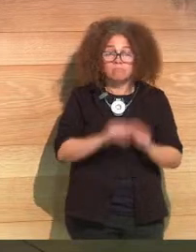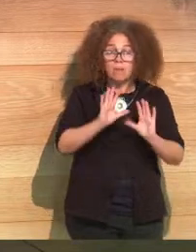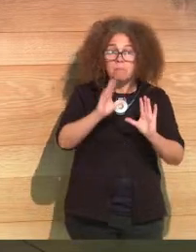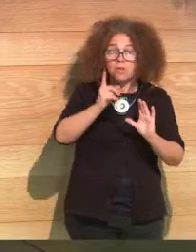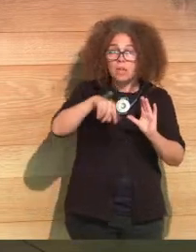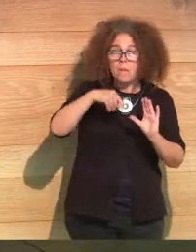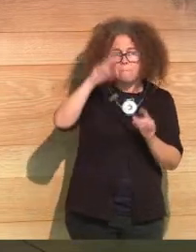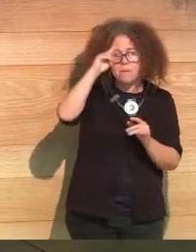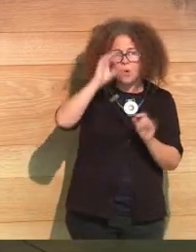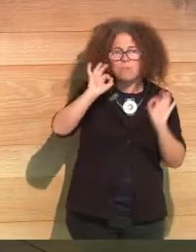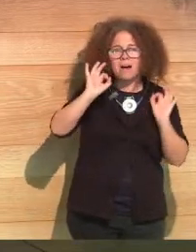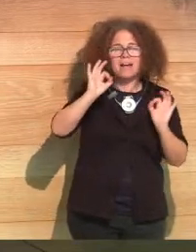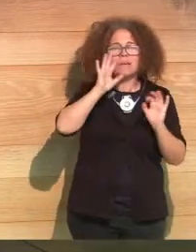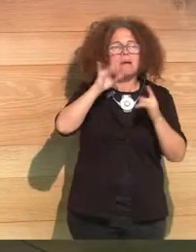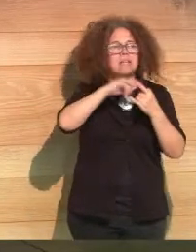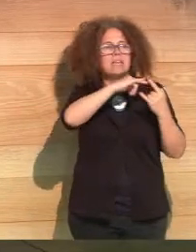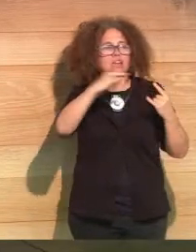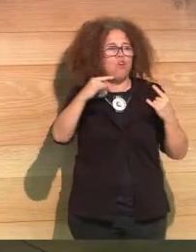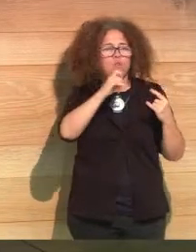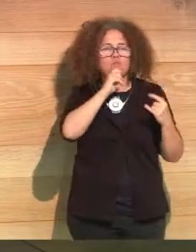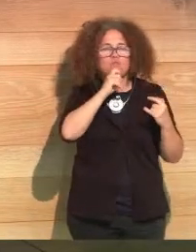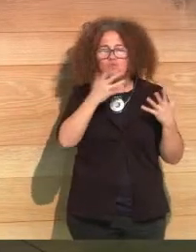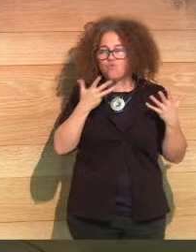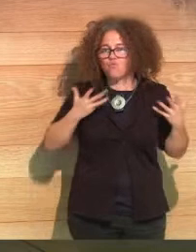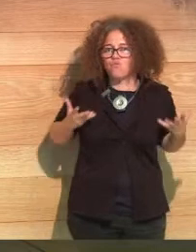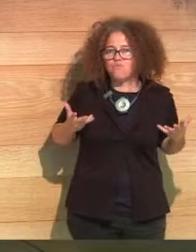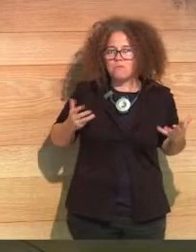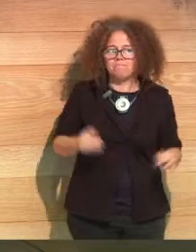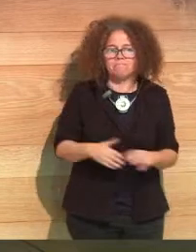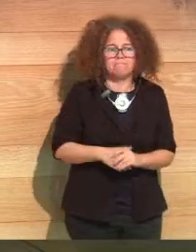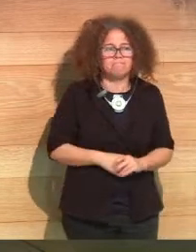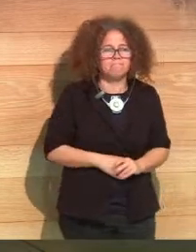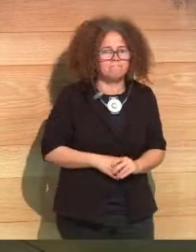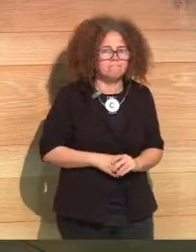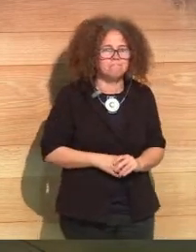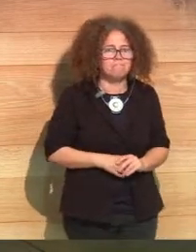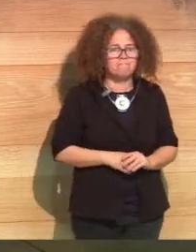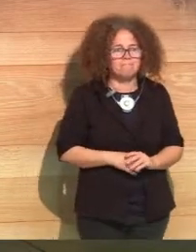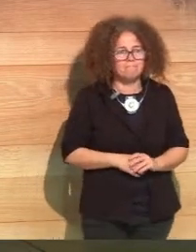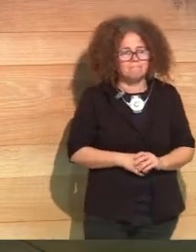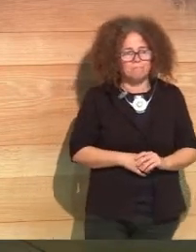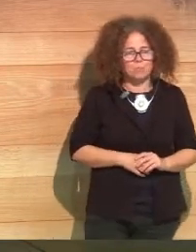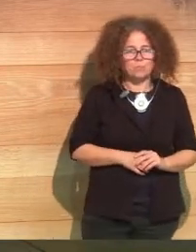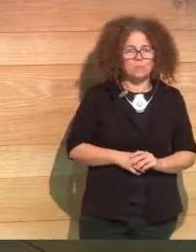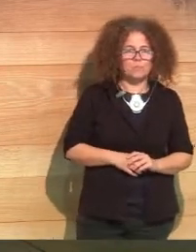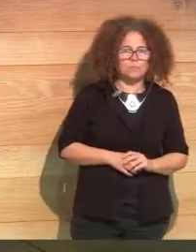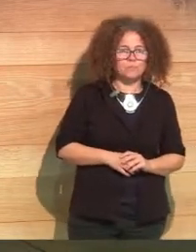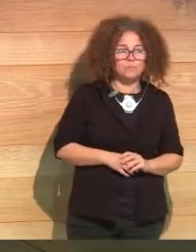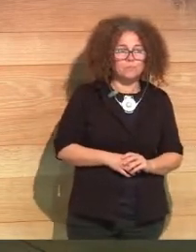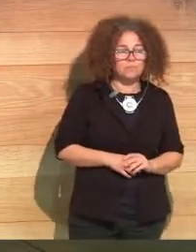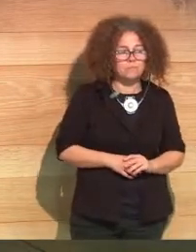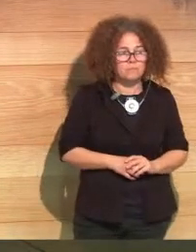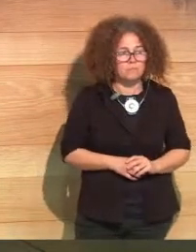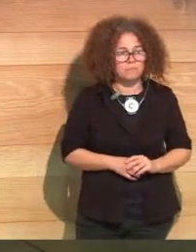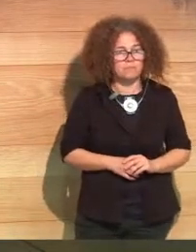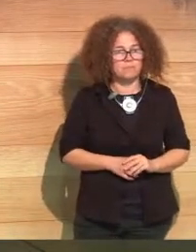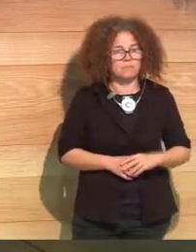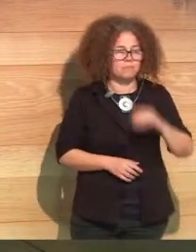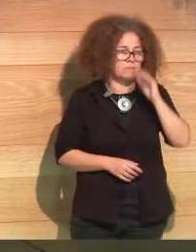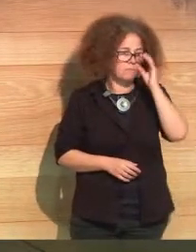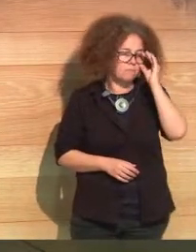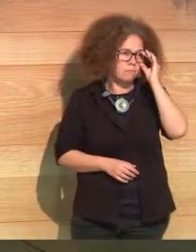questions. I think it's not a no-go for me. I will keep using, of course, electricity, technology, drones,